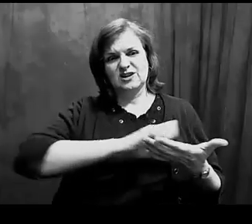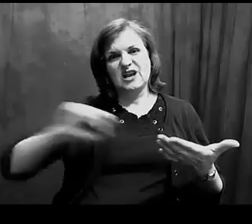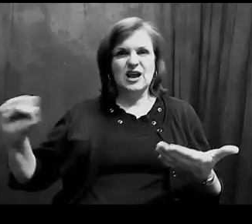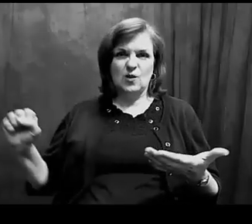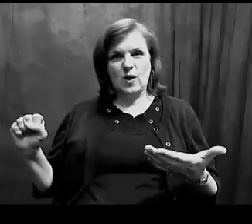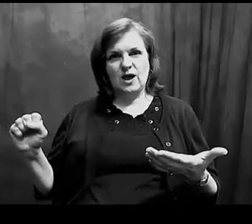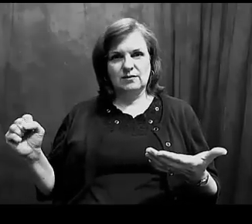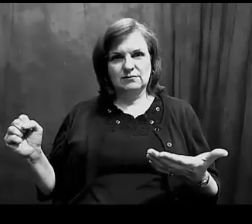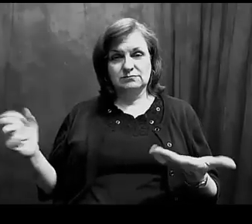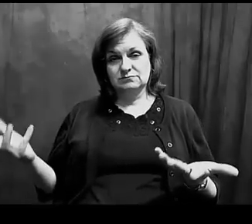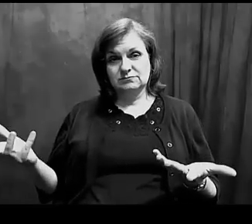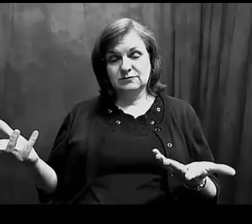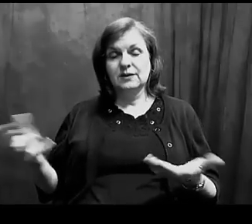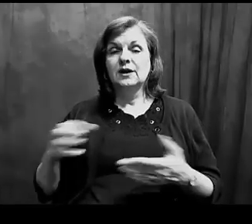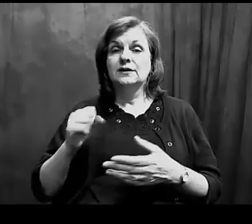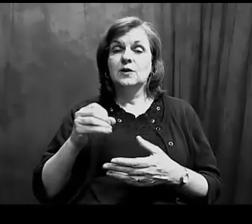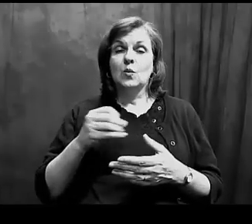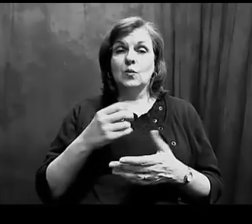Take away